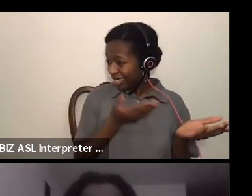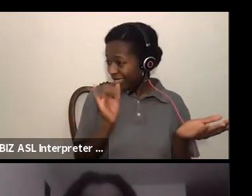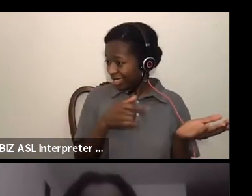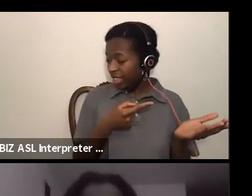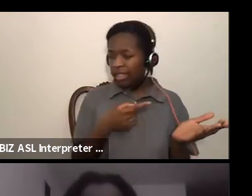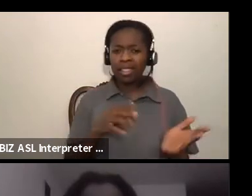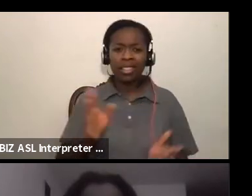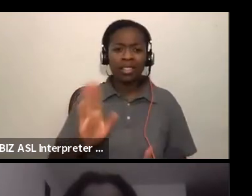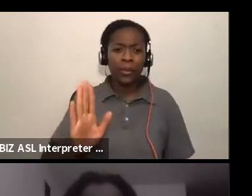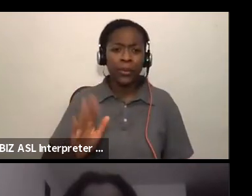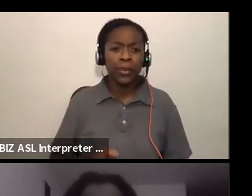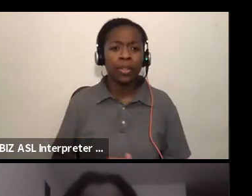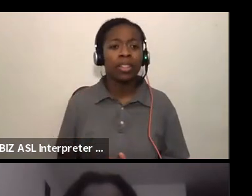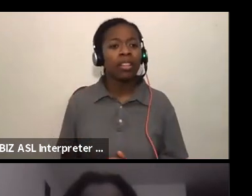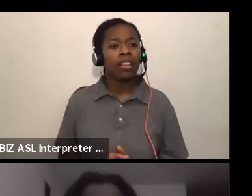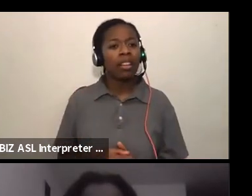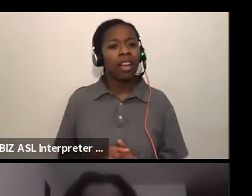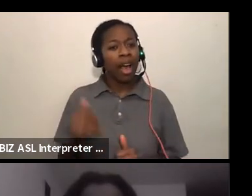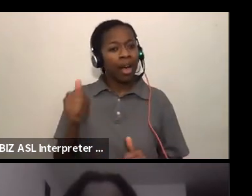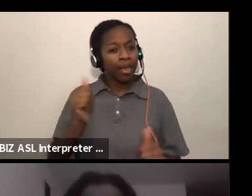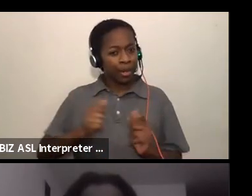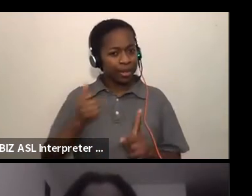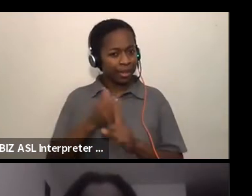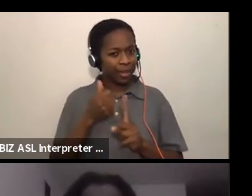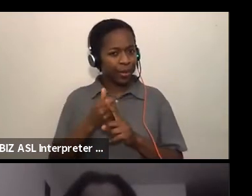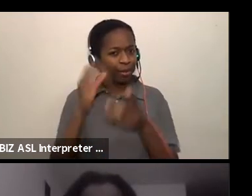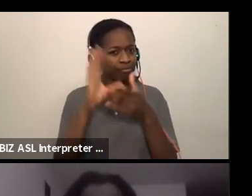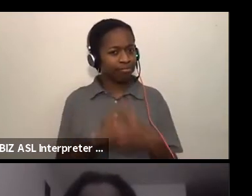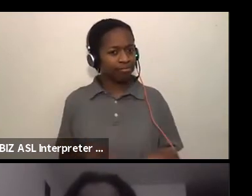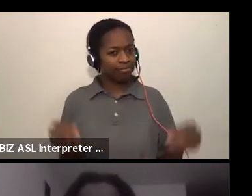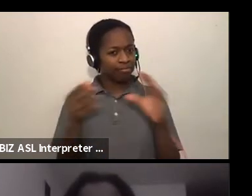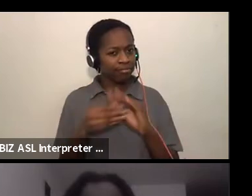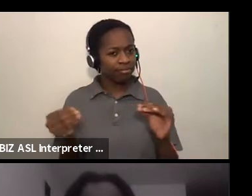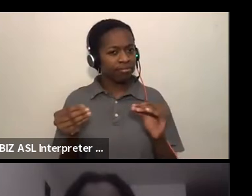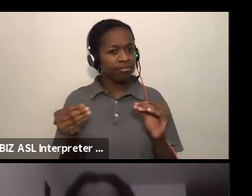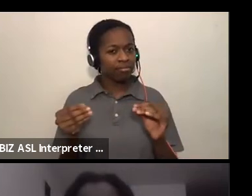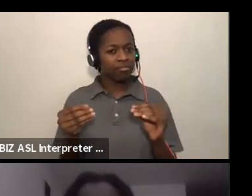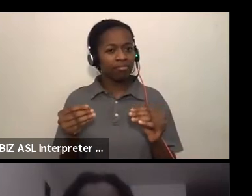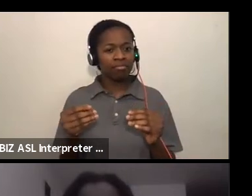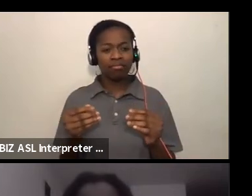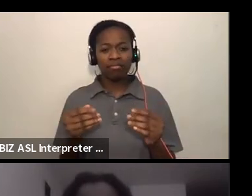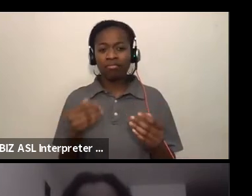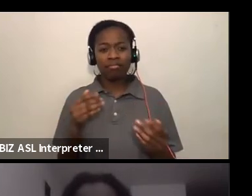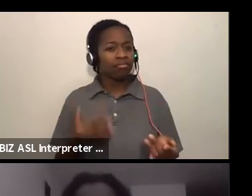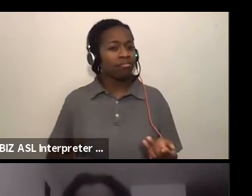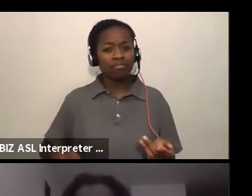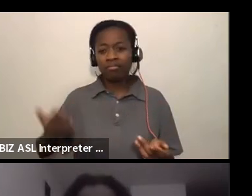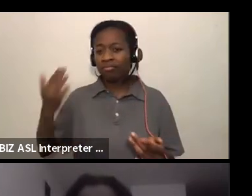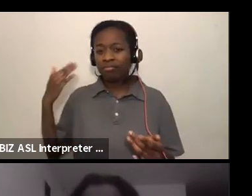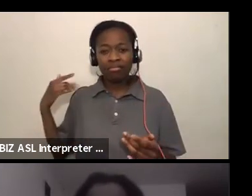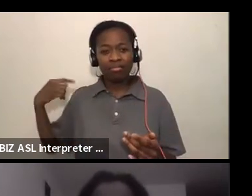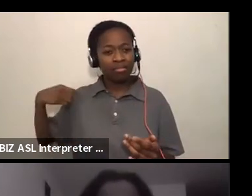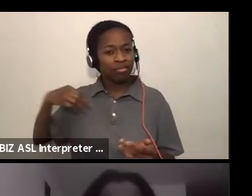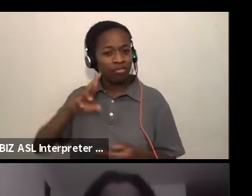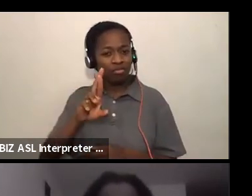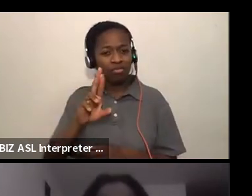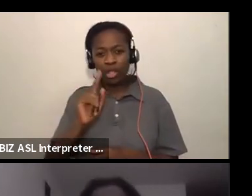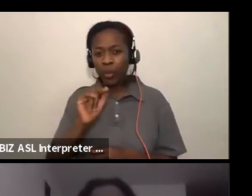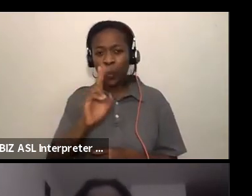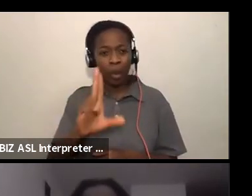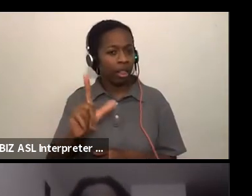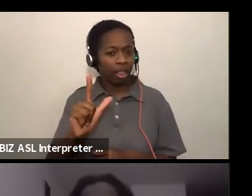Mm-mm. Theater storytelling, man. It goes back to, I mean, it's ritual. It goes back to what we've all been talking about. We have such a